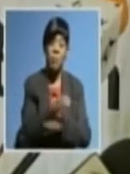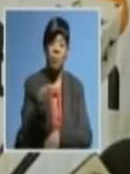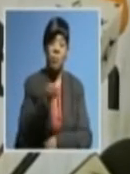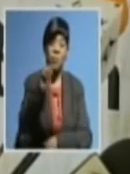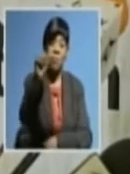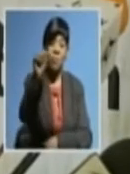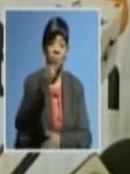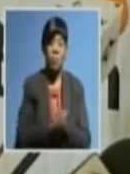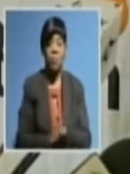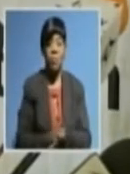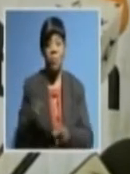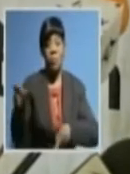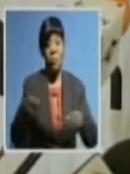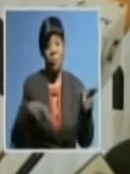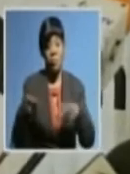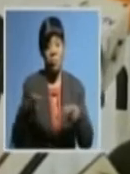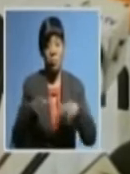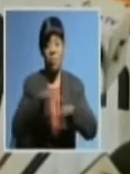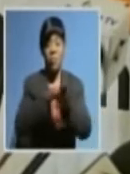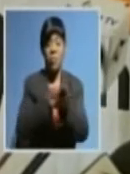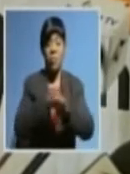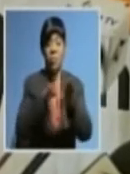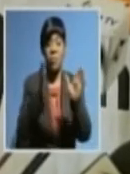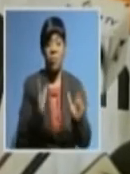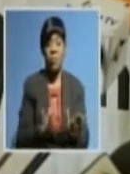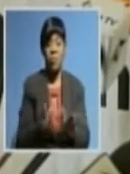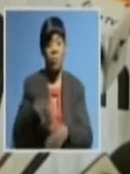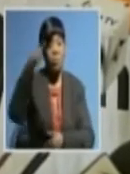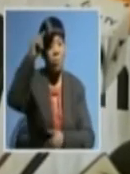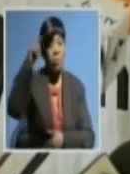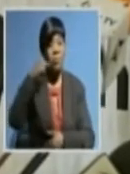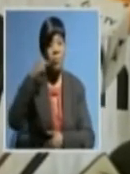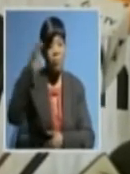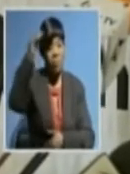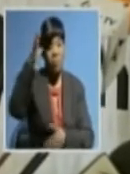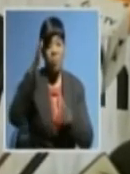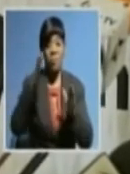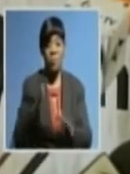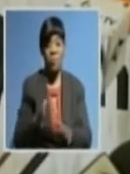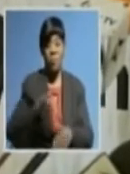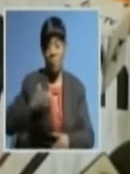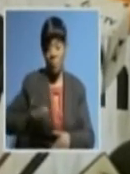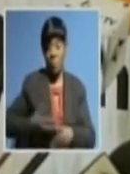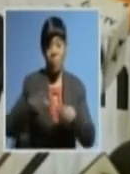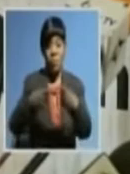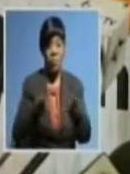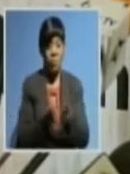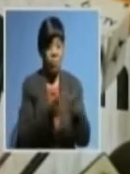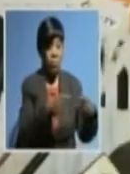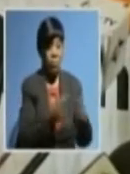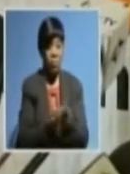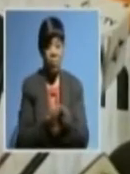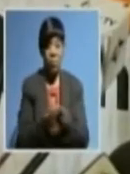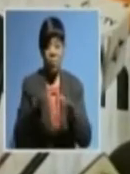truckers. I do know also the Minister of Gender has been quite busy trying to address the women groups to see how we can get